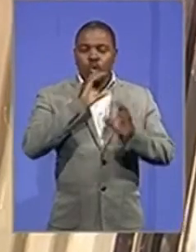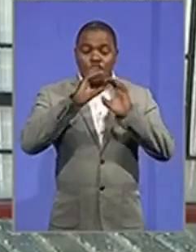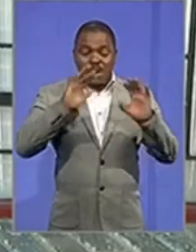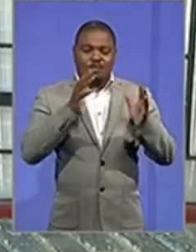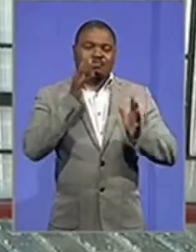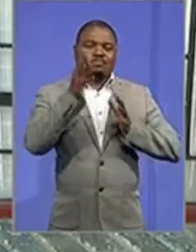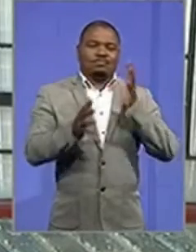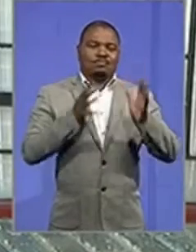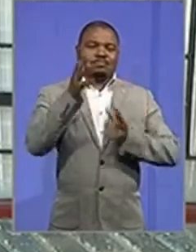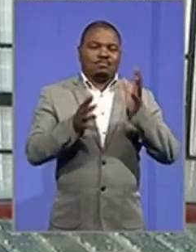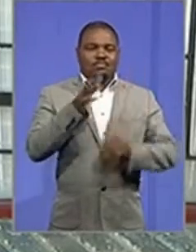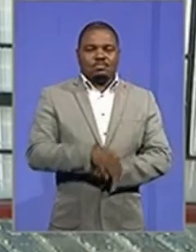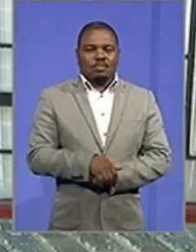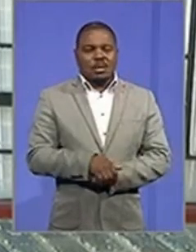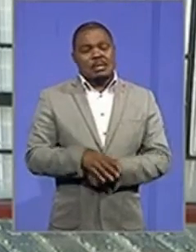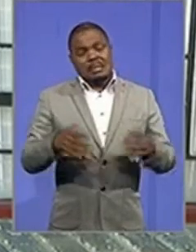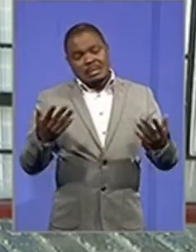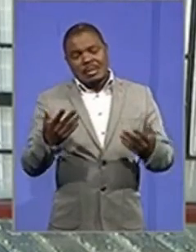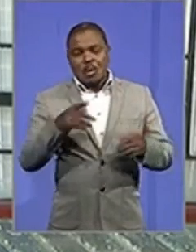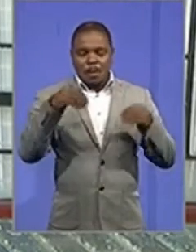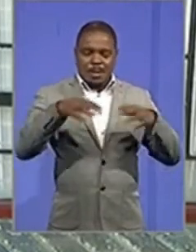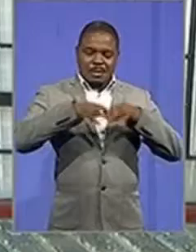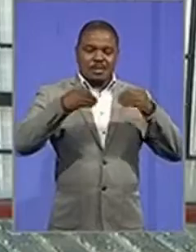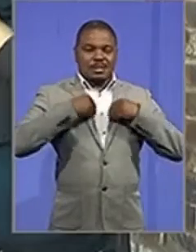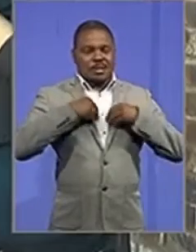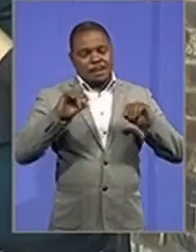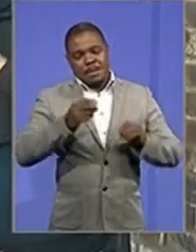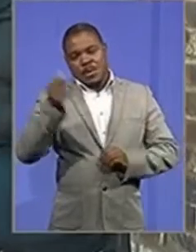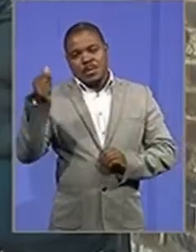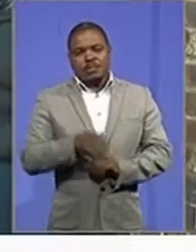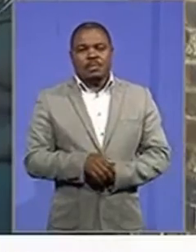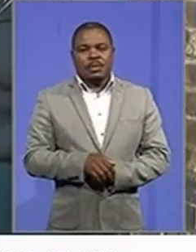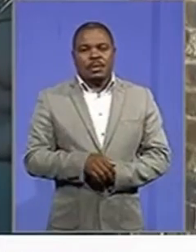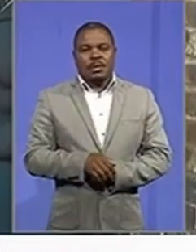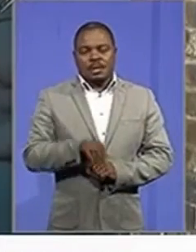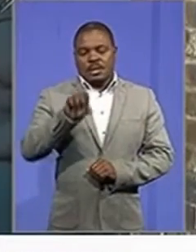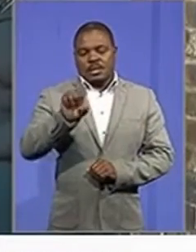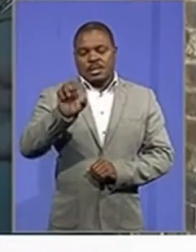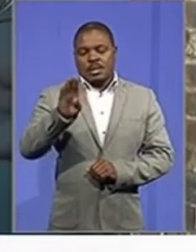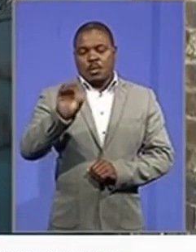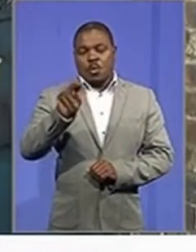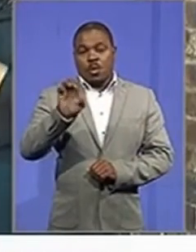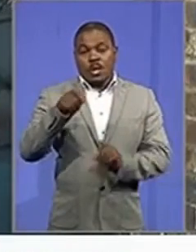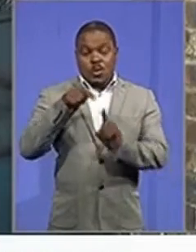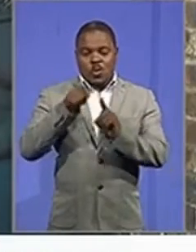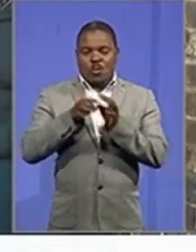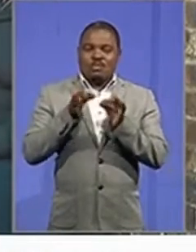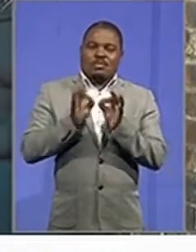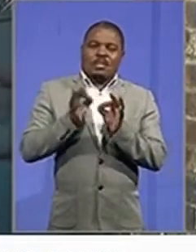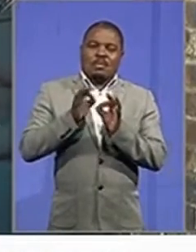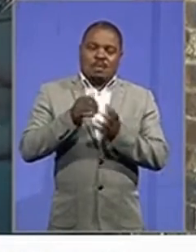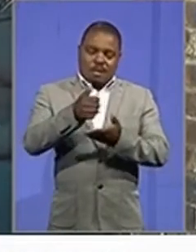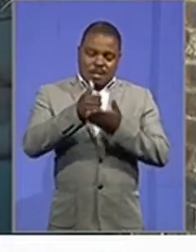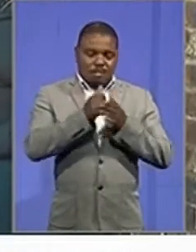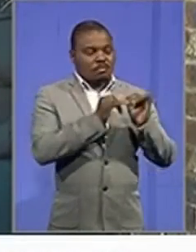bua. Ga a letla seno go ka mo thibela go bula kgwebo ya gagwe. Sebonekgethe yo e leng moranolodi wa puo ya diatla o ile a